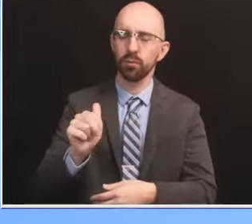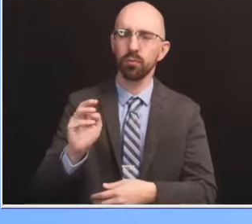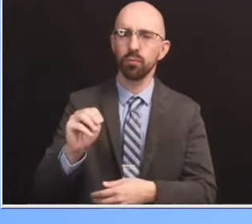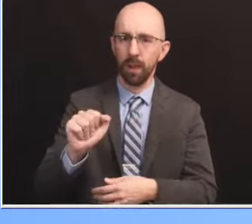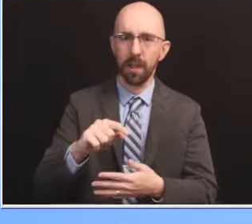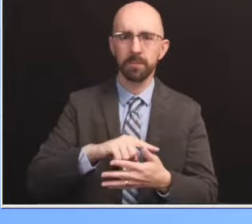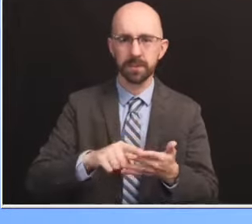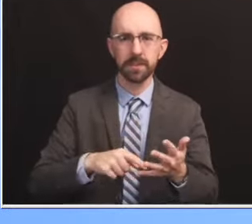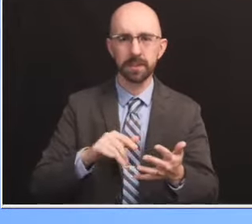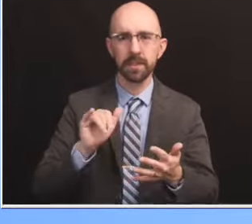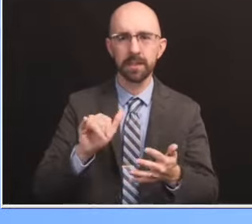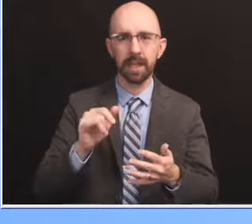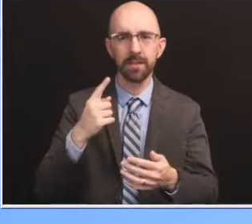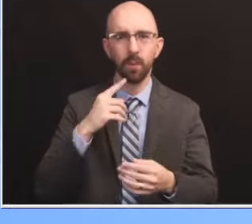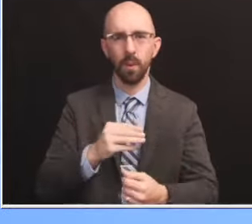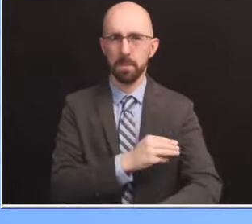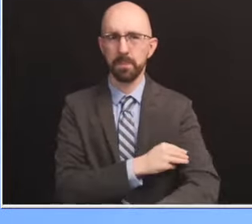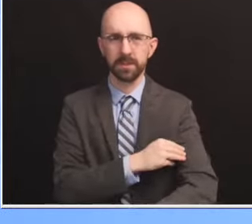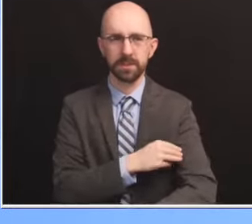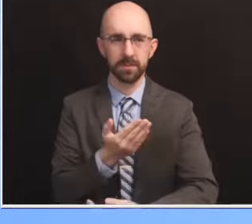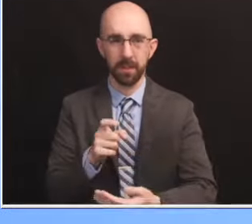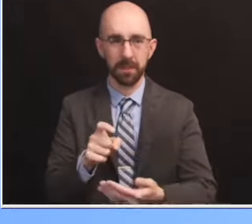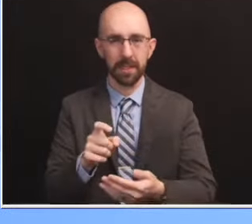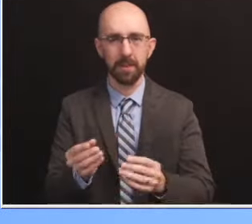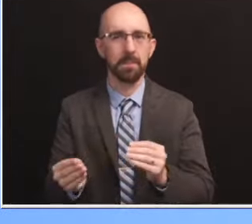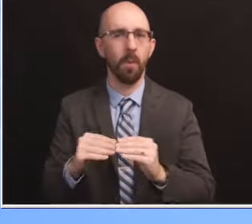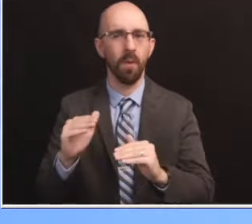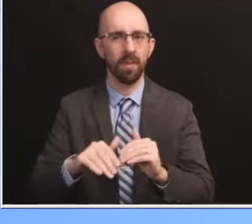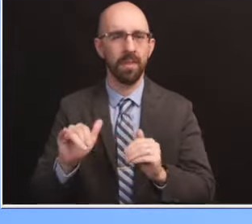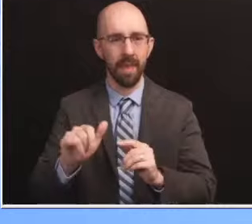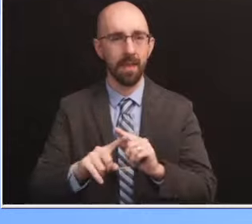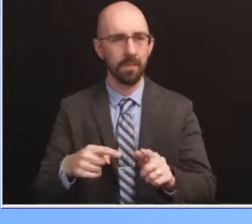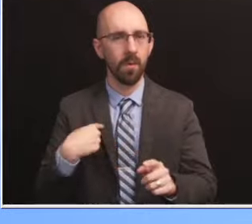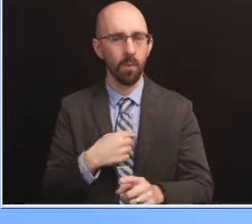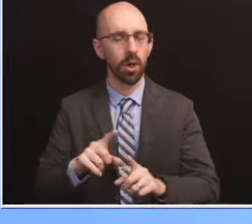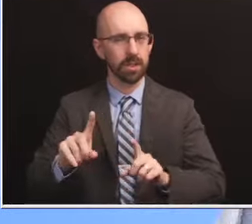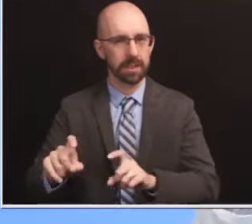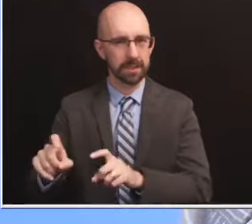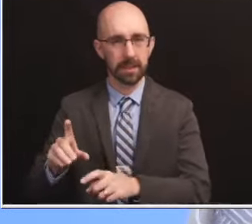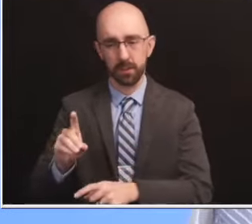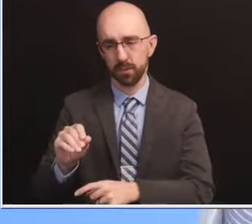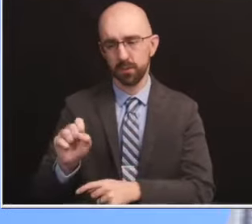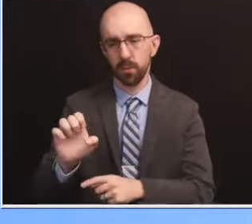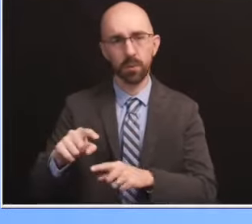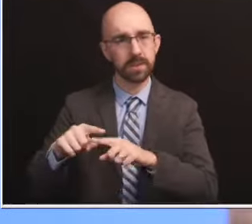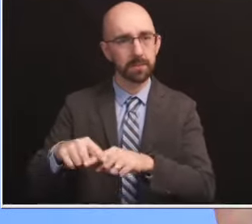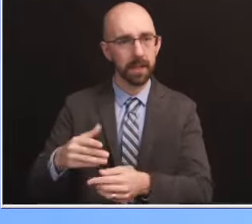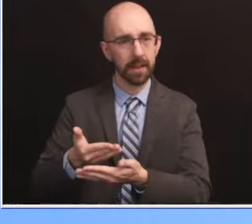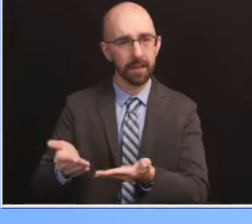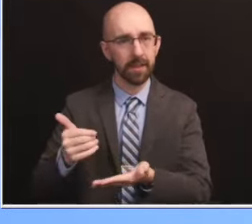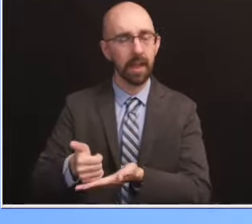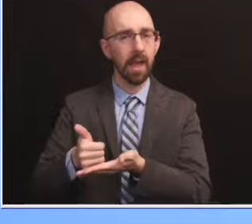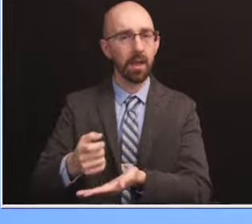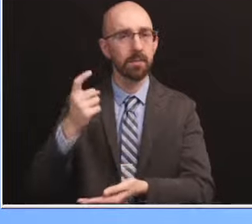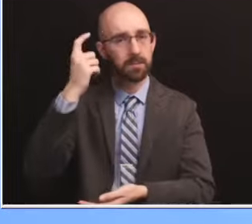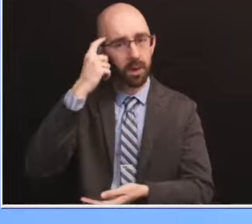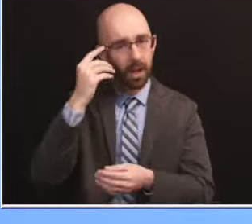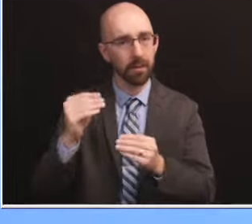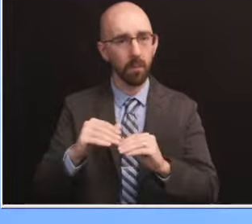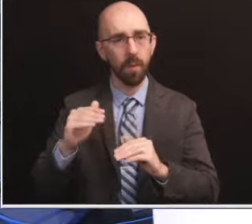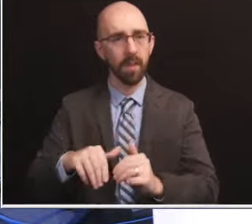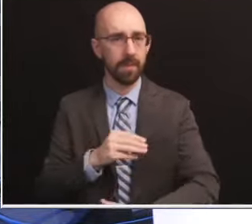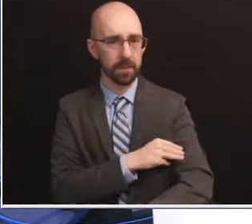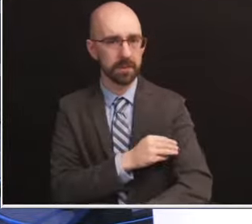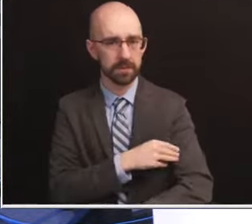saturate the muscles. So you might need a little bit more than that, but that's what we're testing. Is there a dose-dependent thing that helps the brain more than just the muscles? We recently